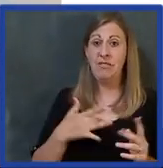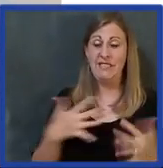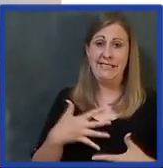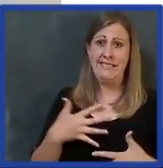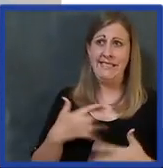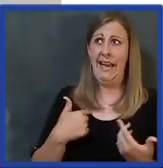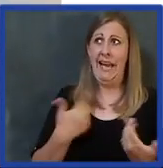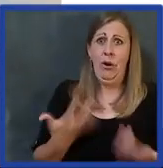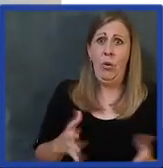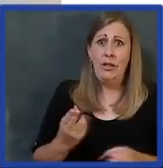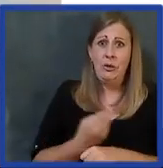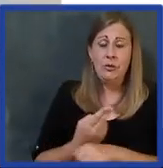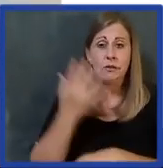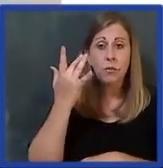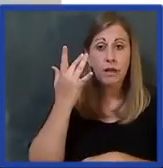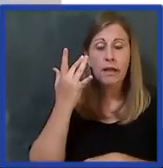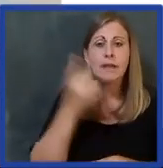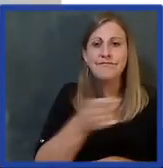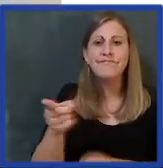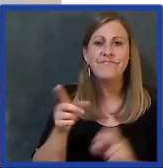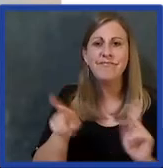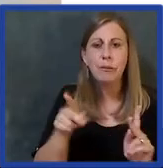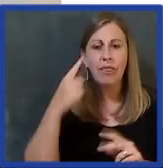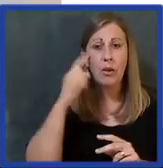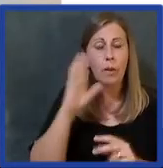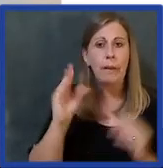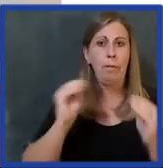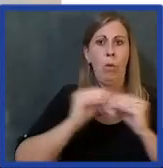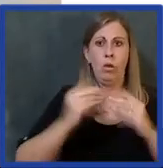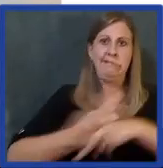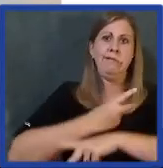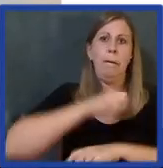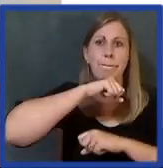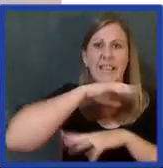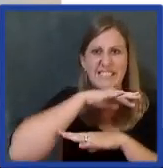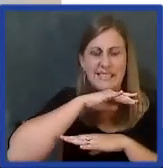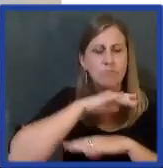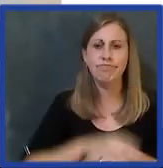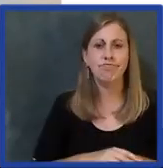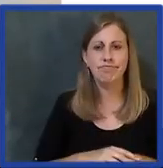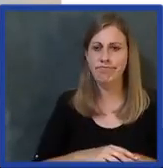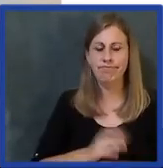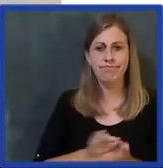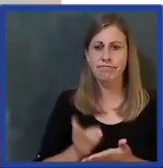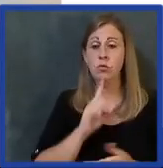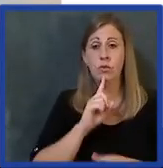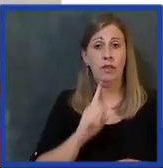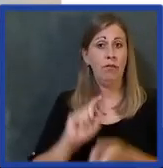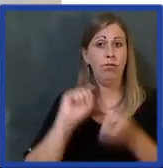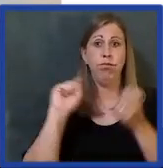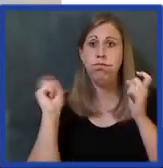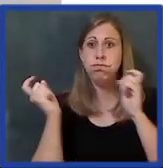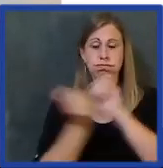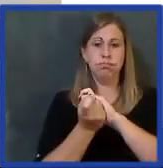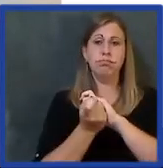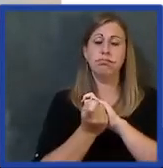to kind of use it is because they think that it's going to be way more messy. But it has